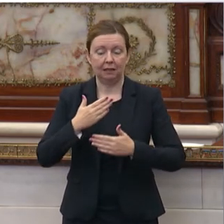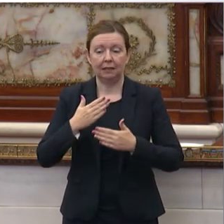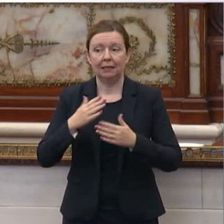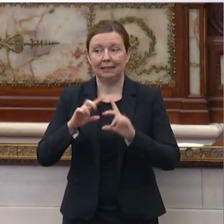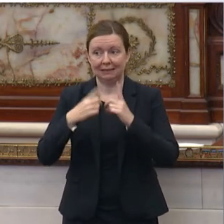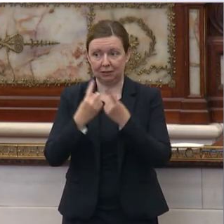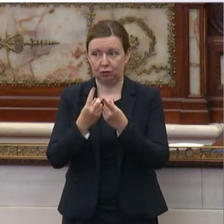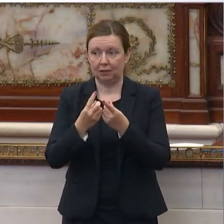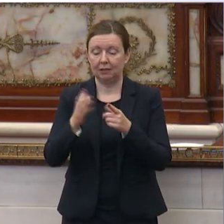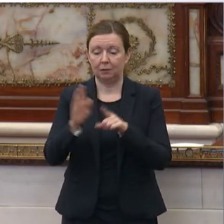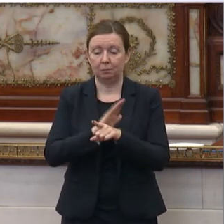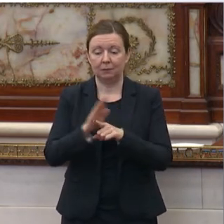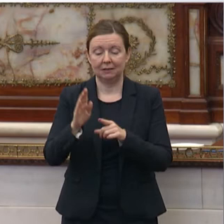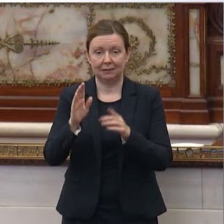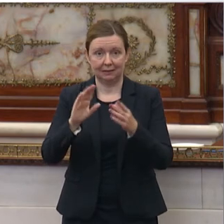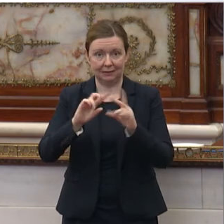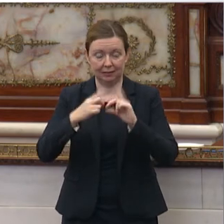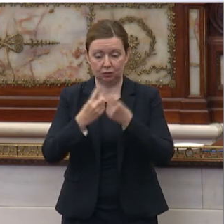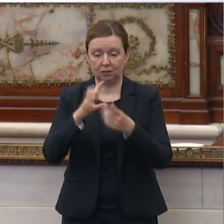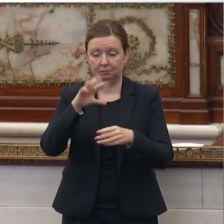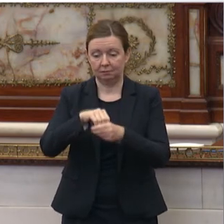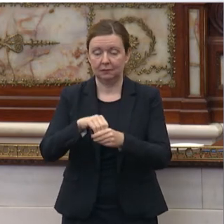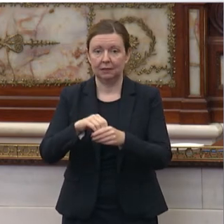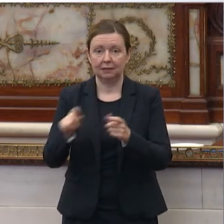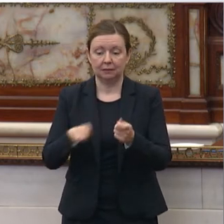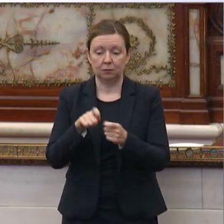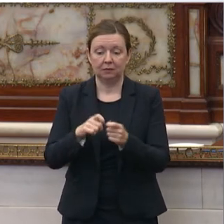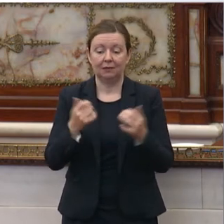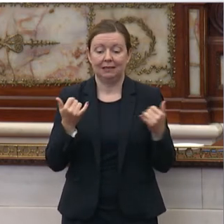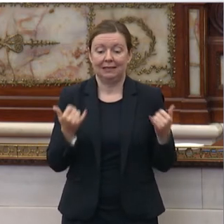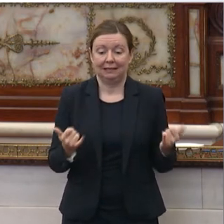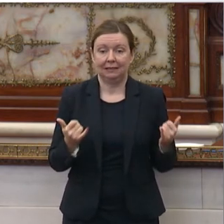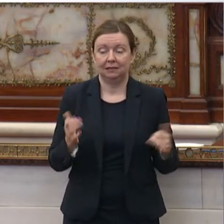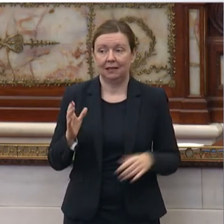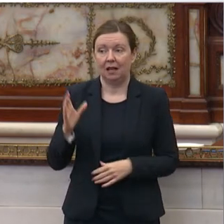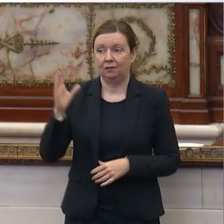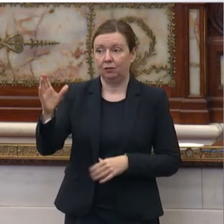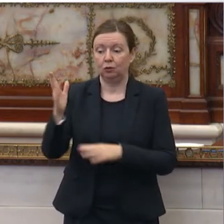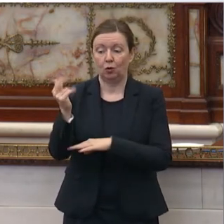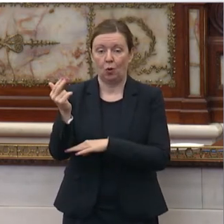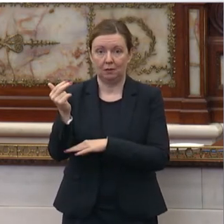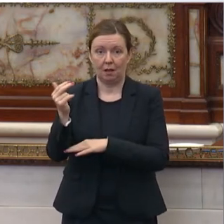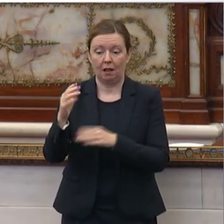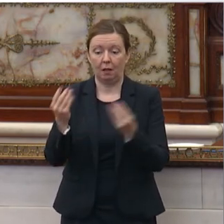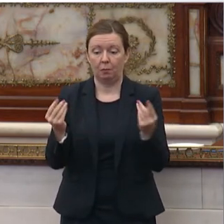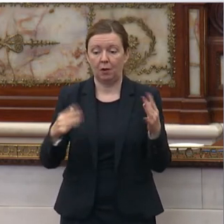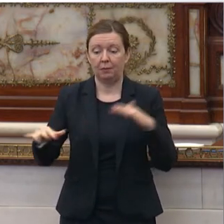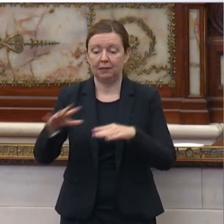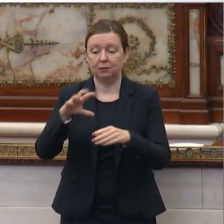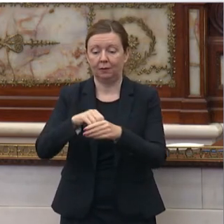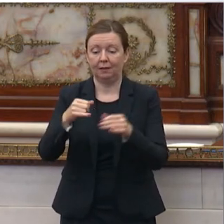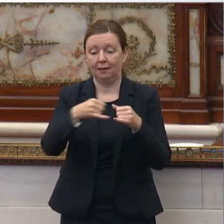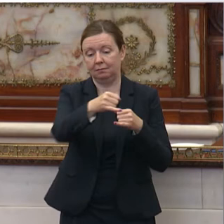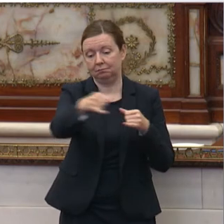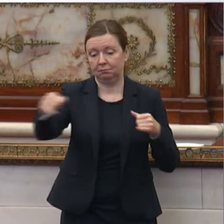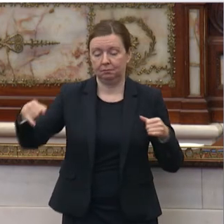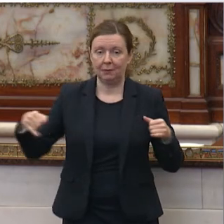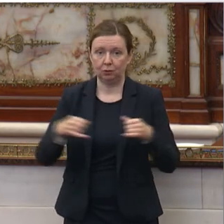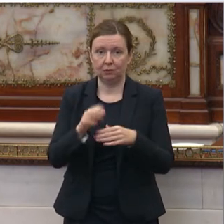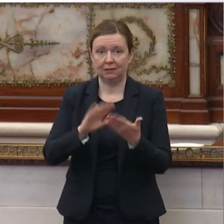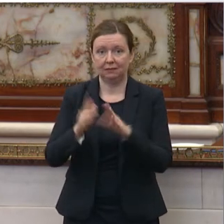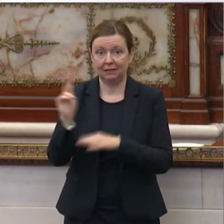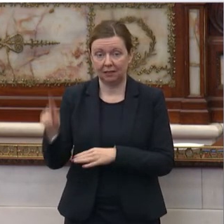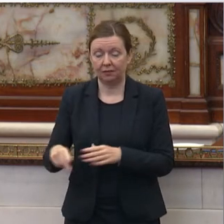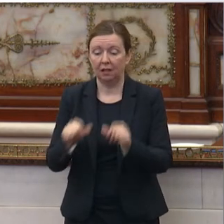a business improvement district encompassing certain existing and future hotel properties within the boundaries of the City of Philadelphia,